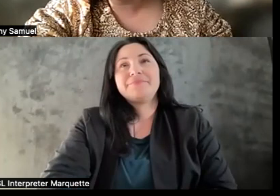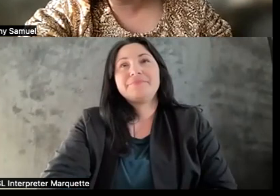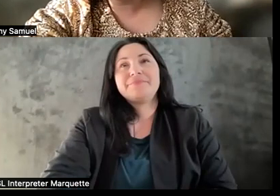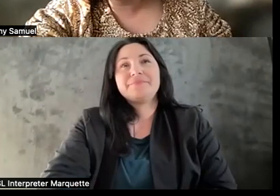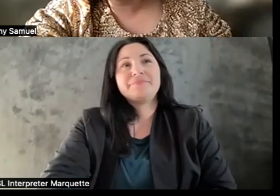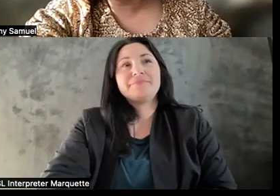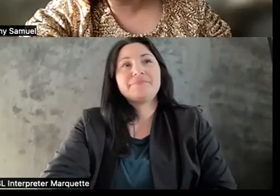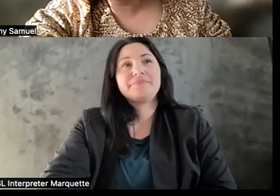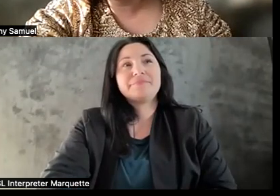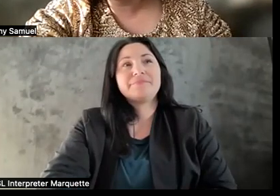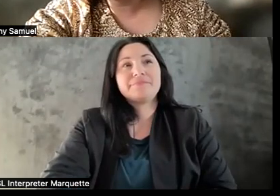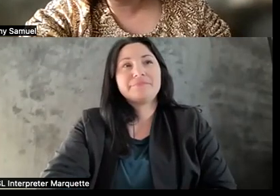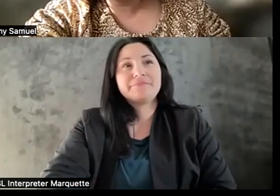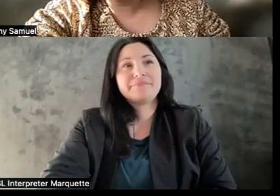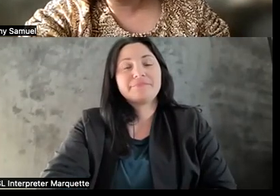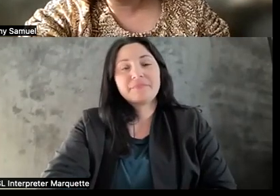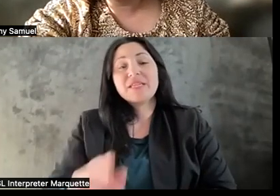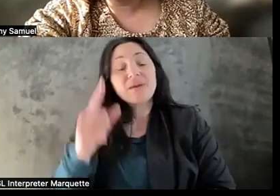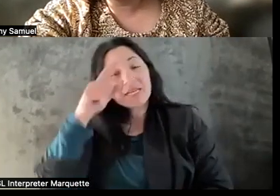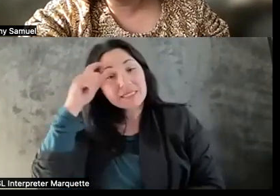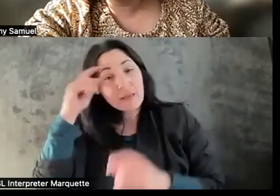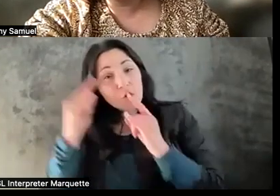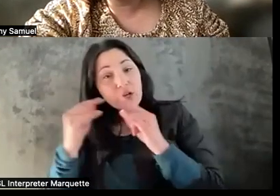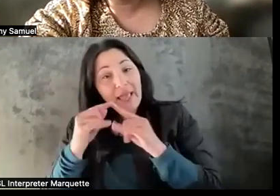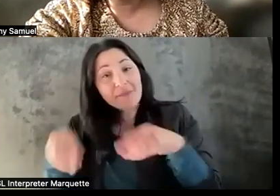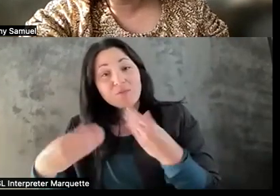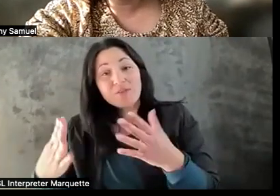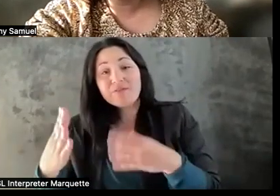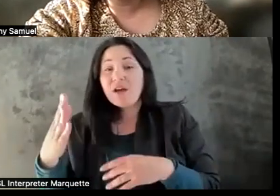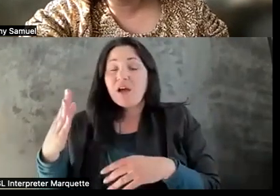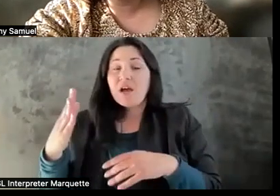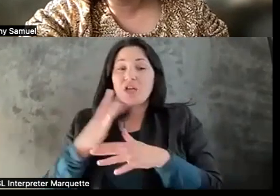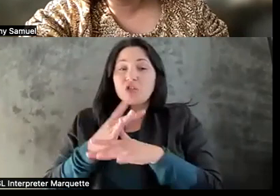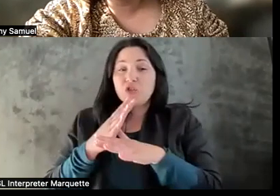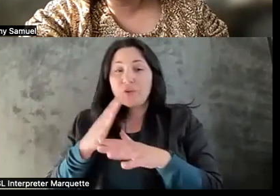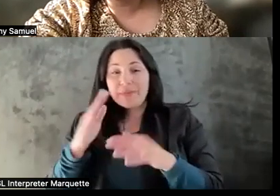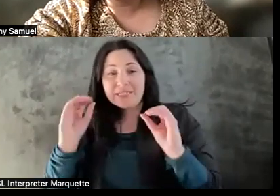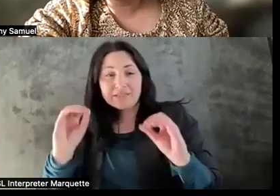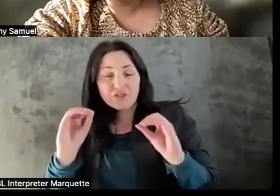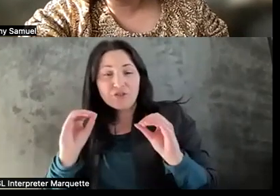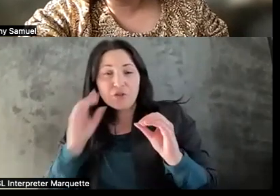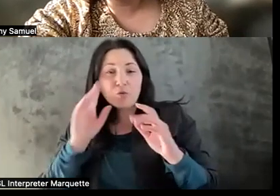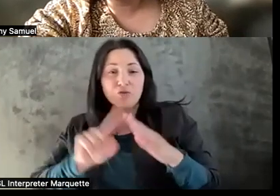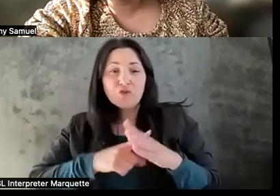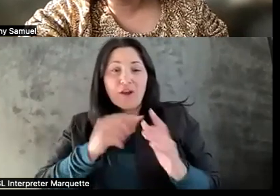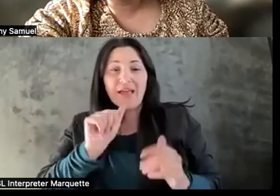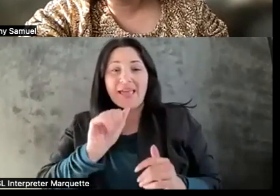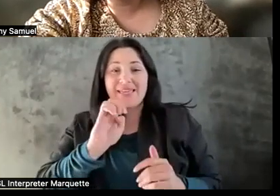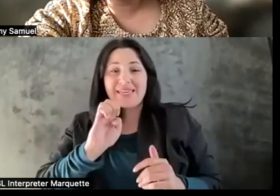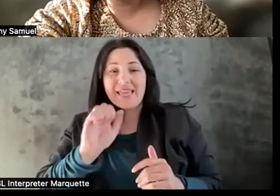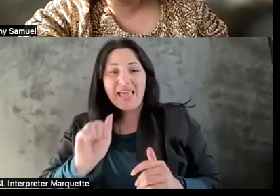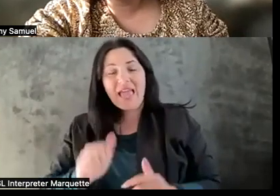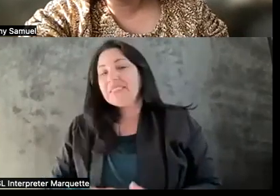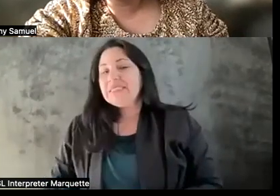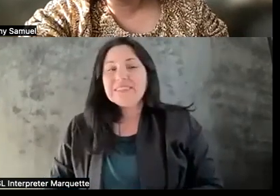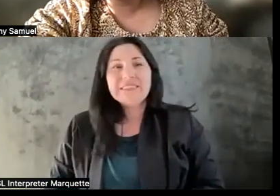Can you provide information about a summer camp that can provide German instruction for kids entering AEA? Honestly, I